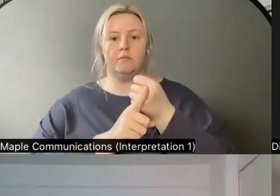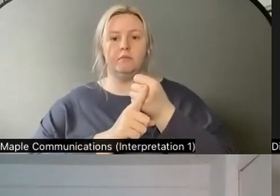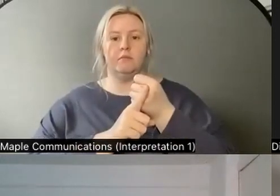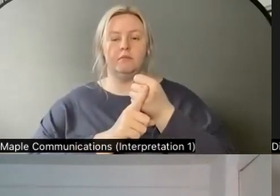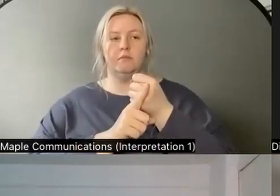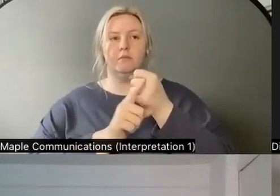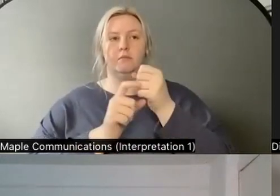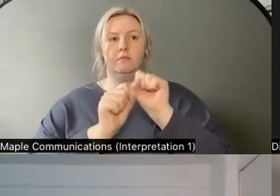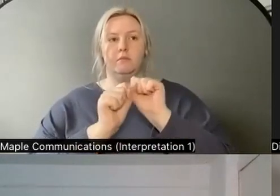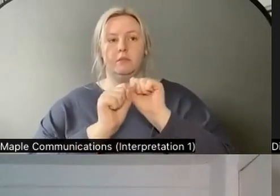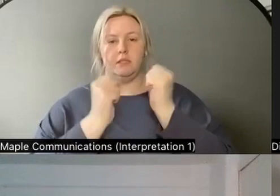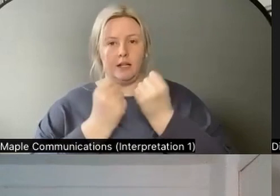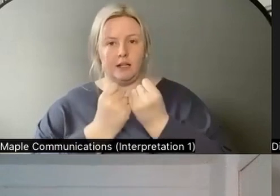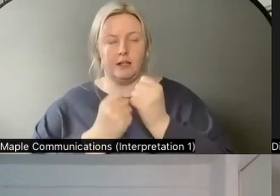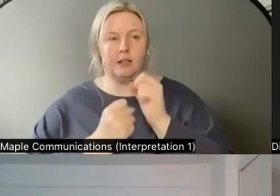productive